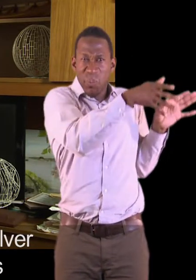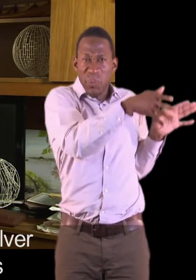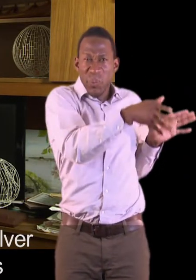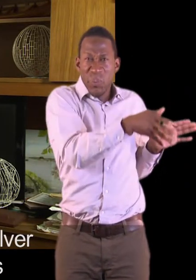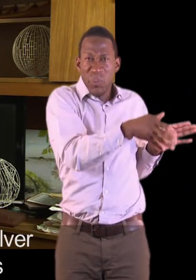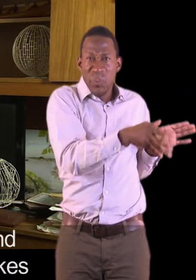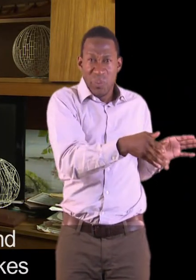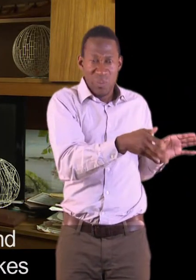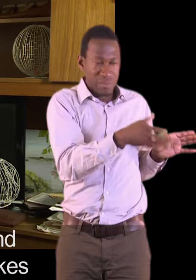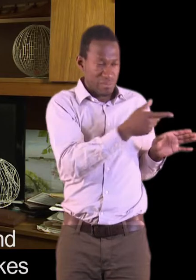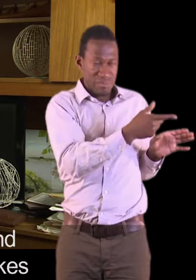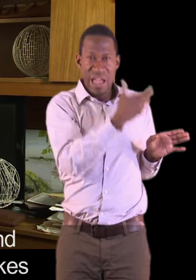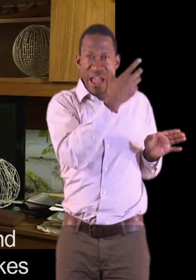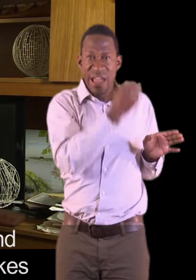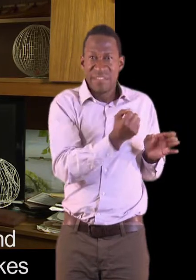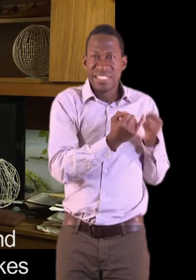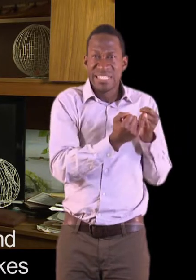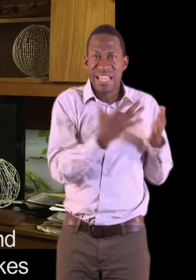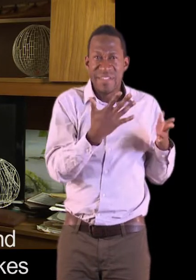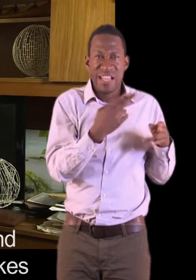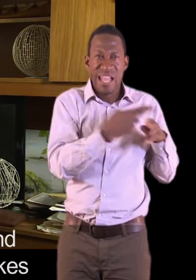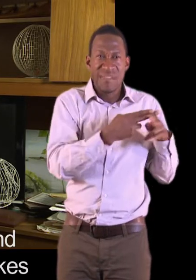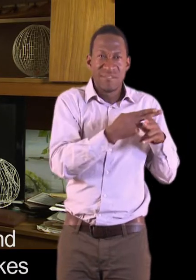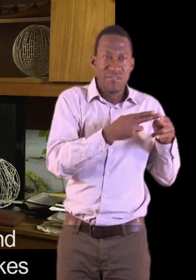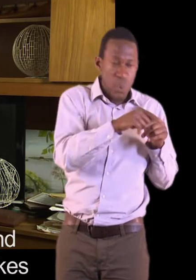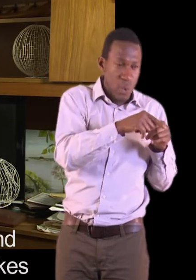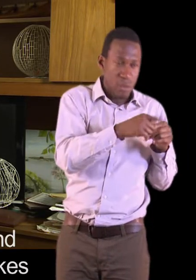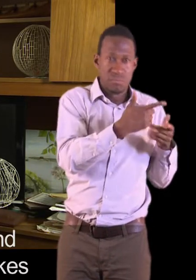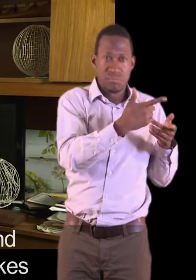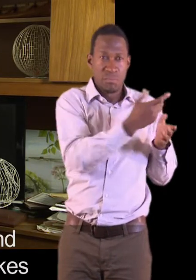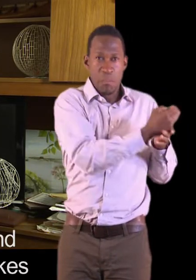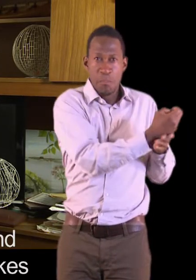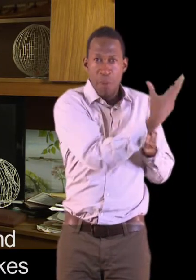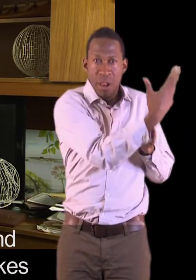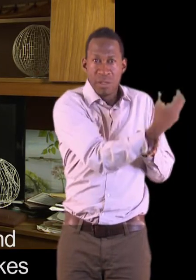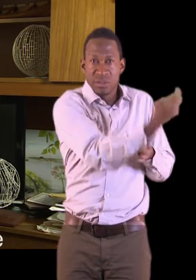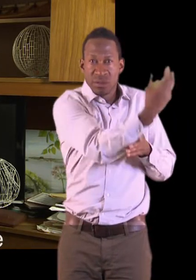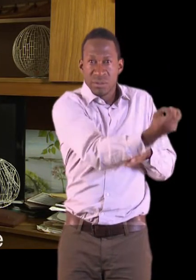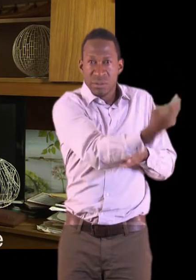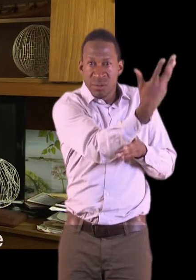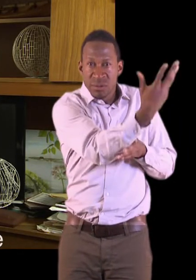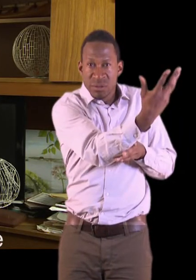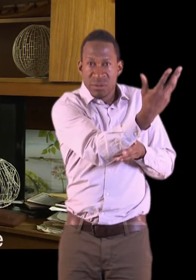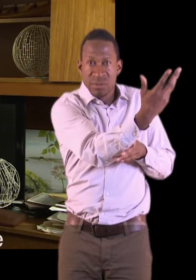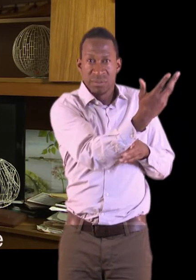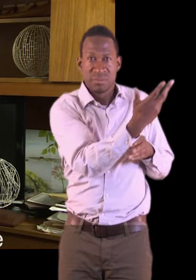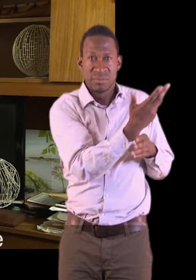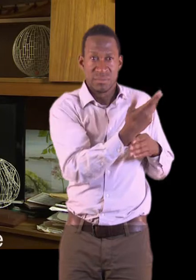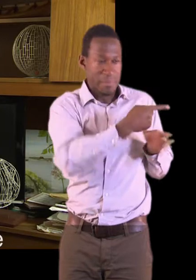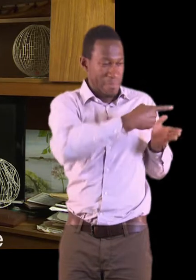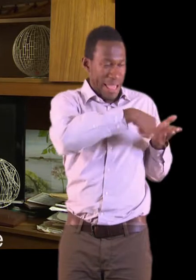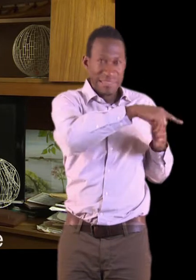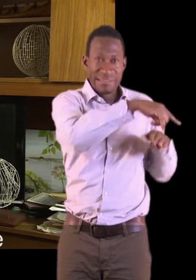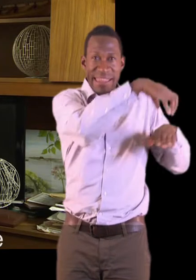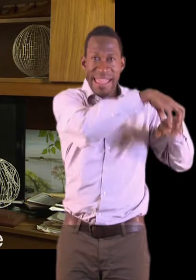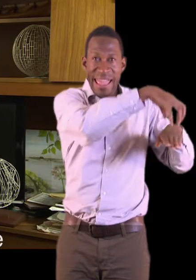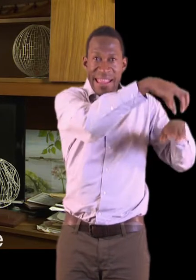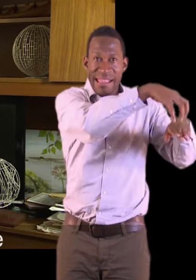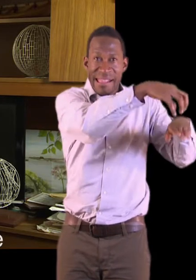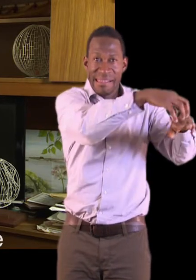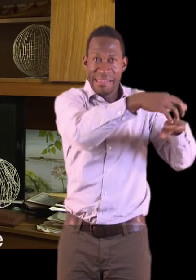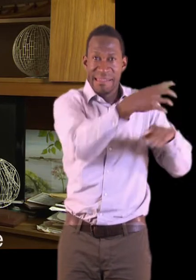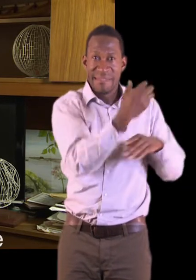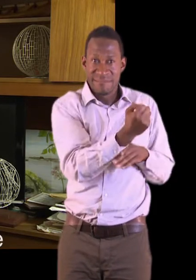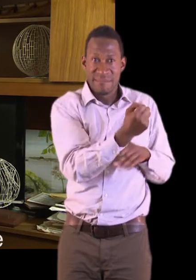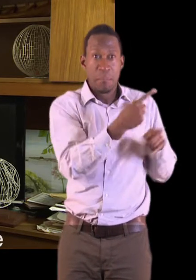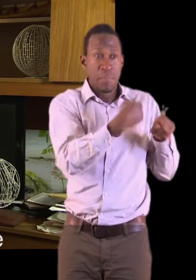the pot plants on there, and there were plates of cakes and thin sliced